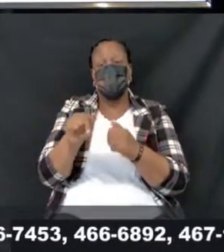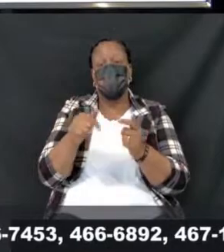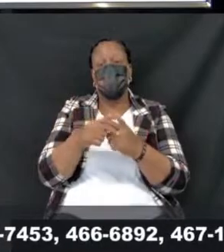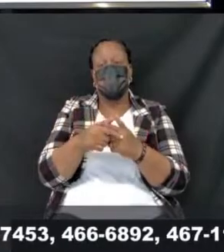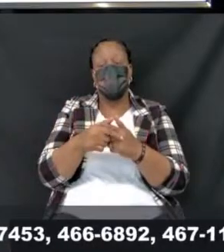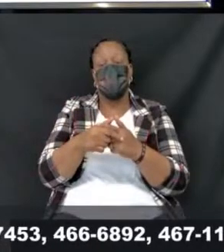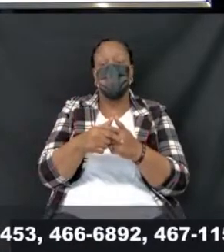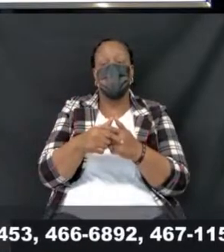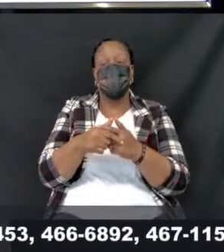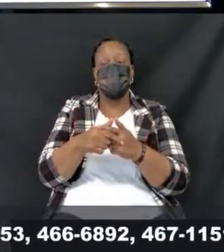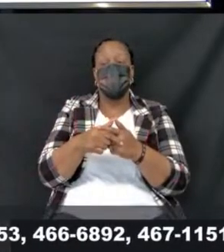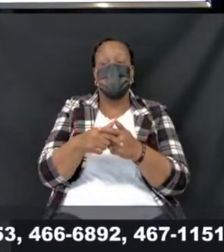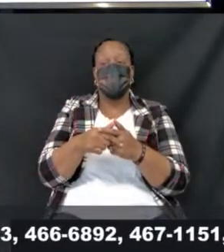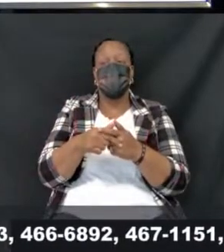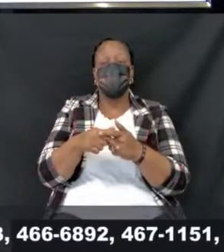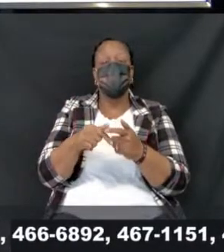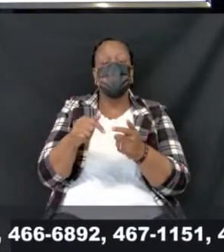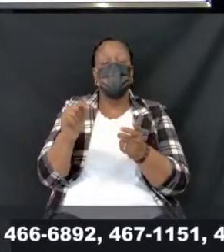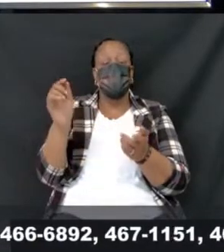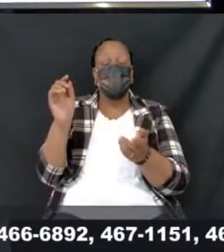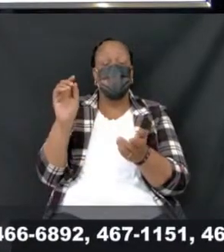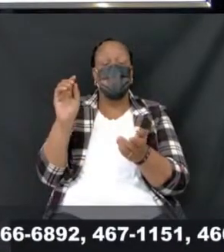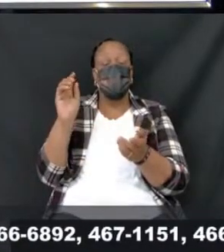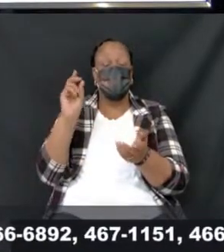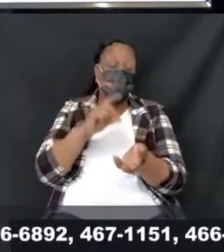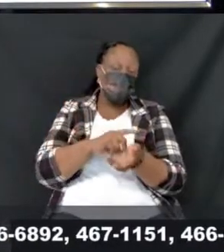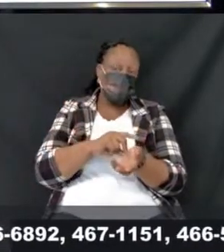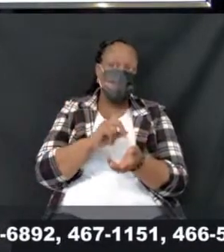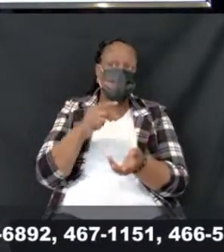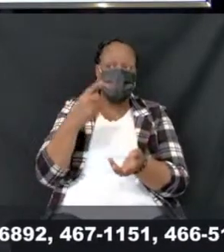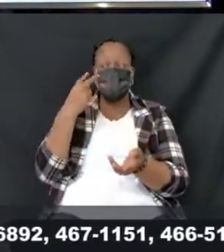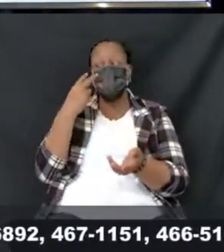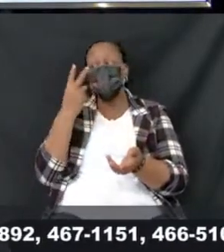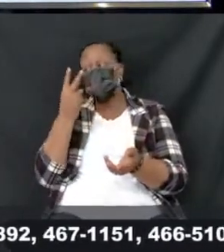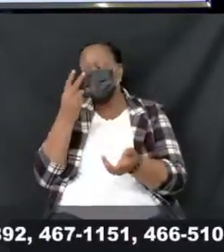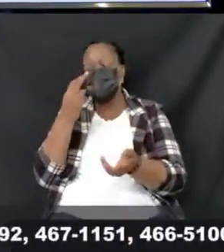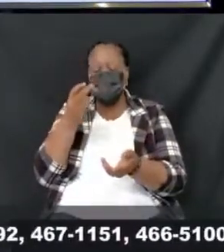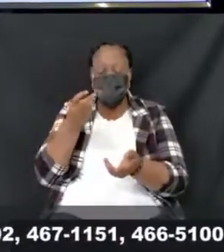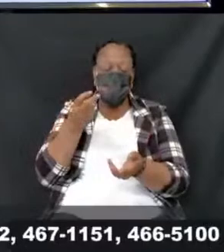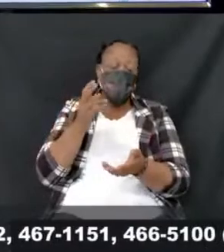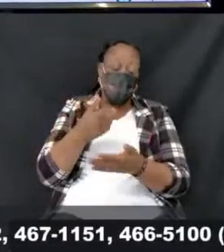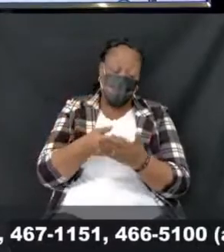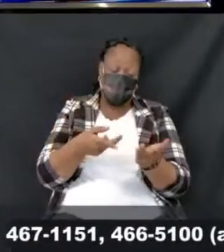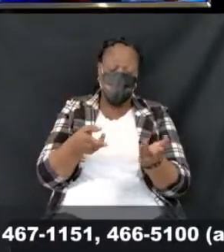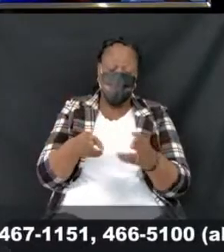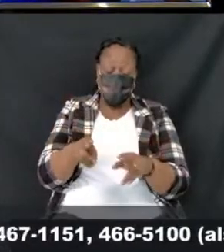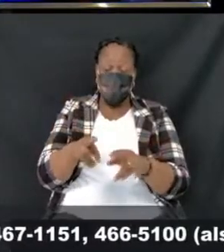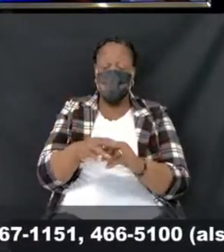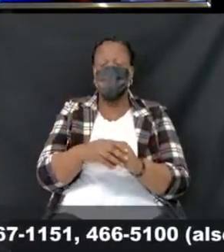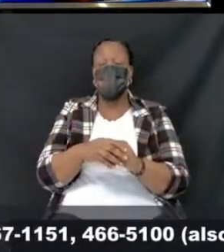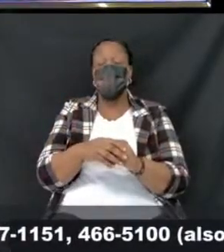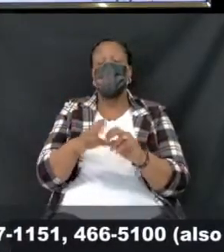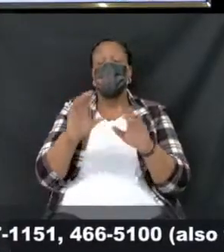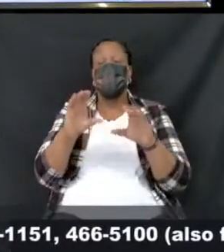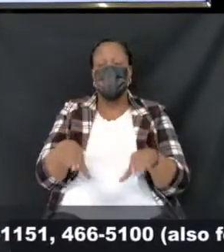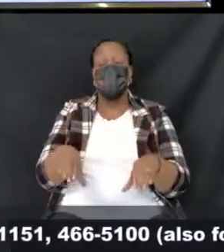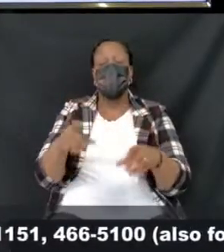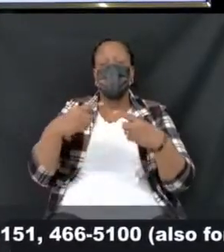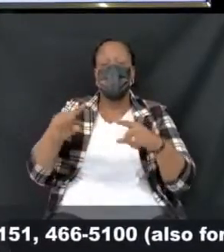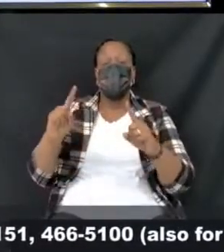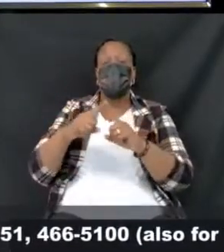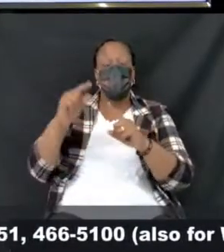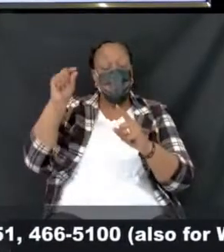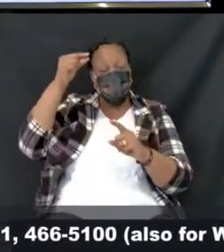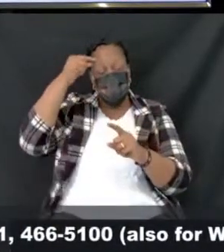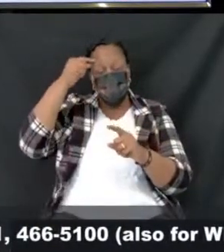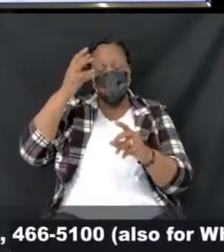back with that data, we can then deliberate and make a recommendation to the Cabinet to increase the threshold, or to remain, or for the